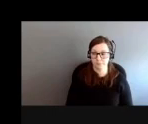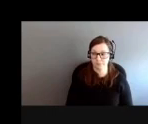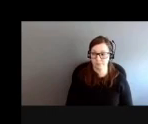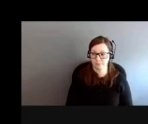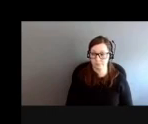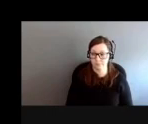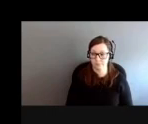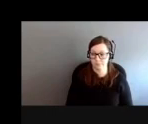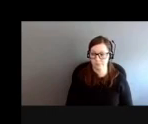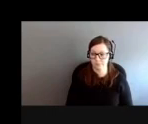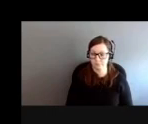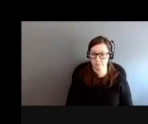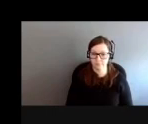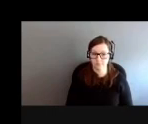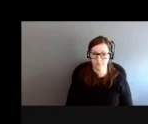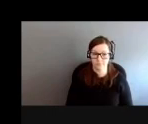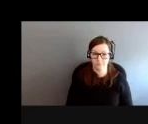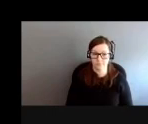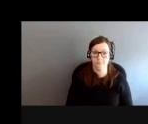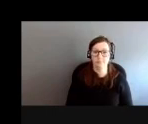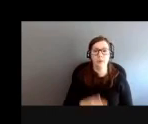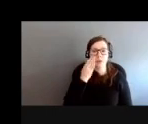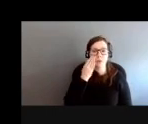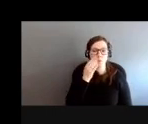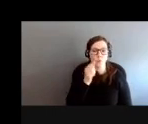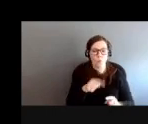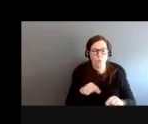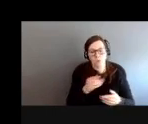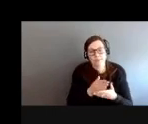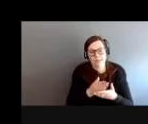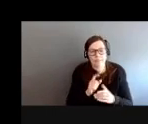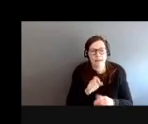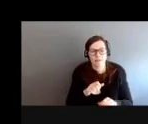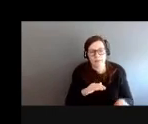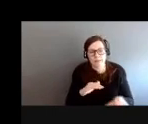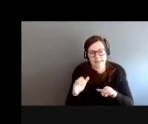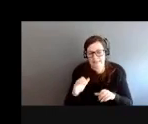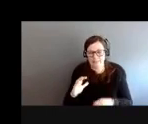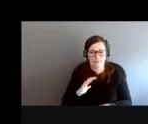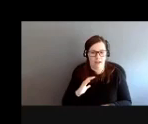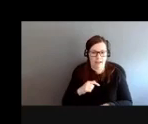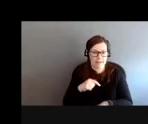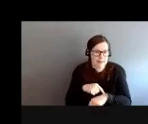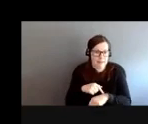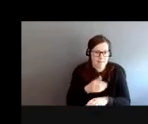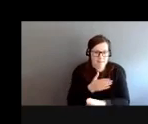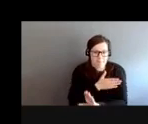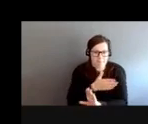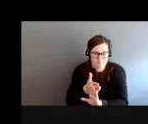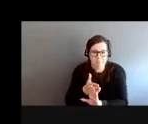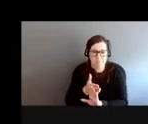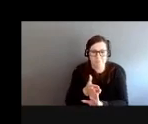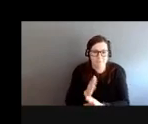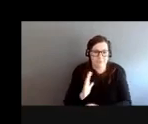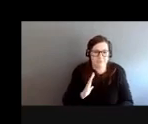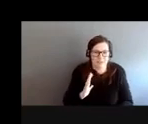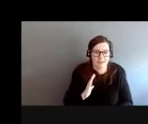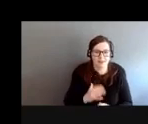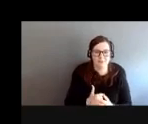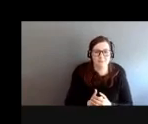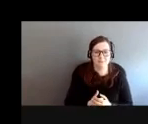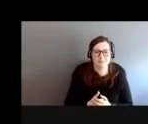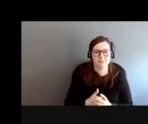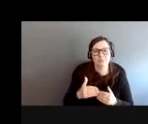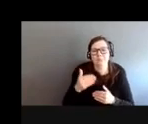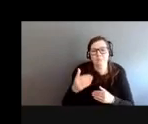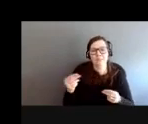Okay. I know some of you are leaving because of the time, so that's not a problem. Let's go to the next slide and just touch base on the